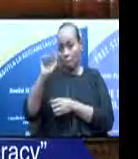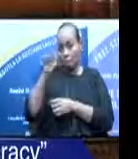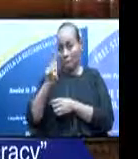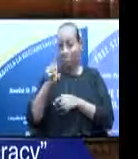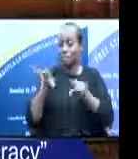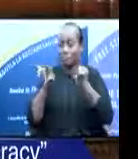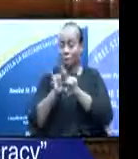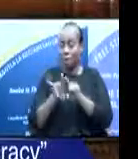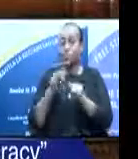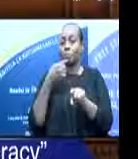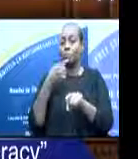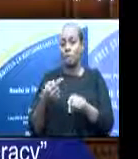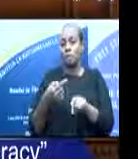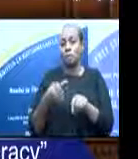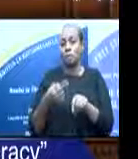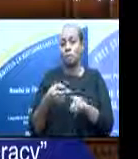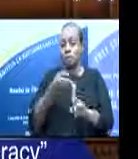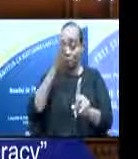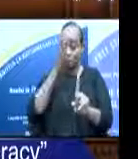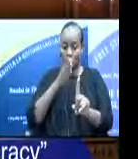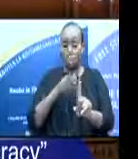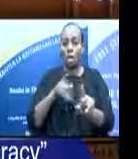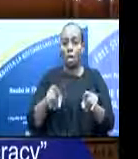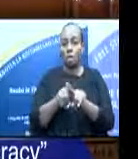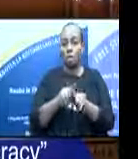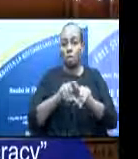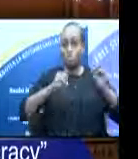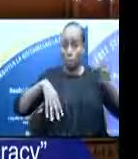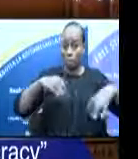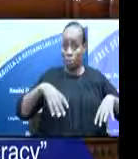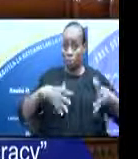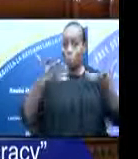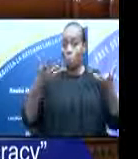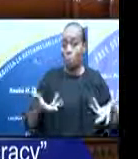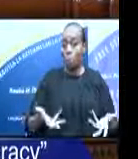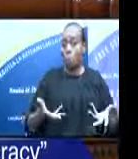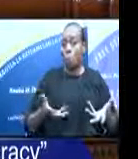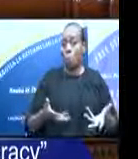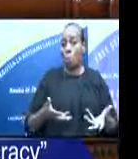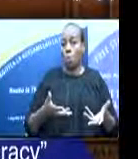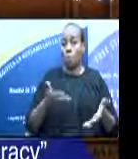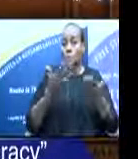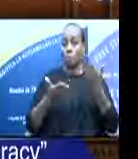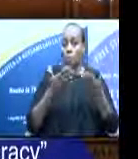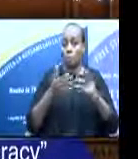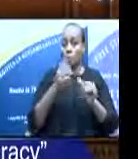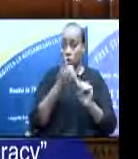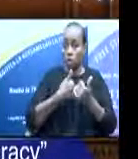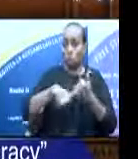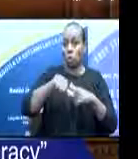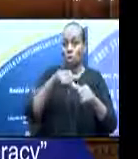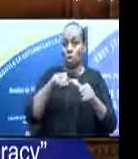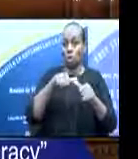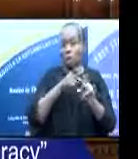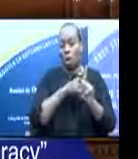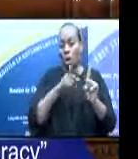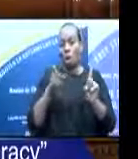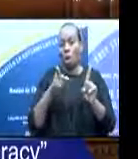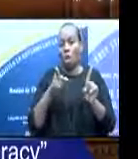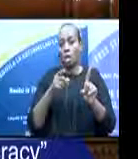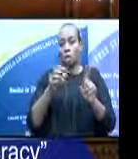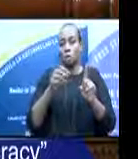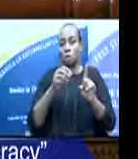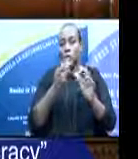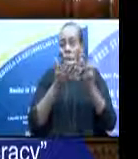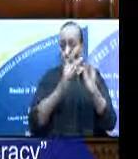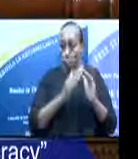teaching are squarely directed to you, or either way, you socially will address this question, the